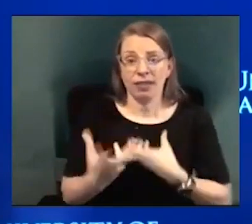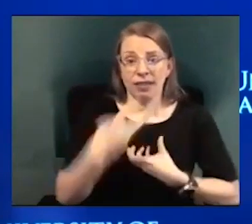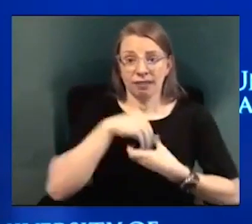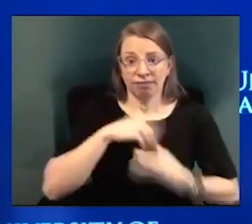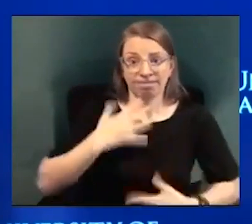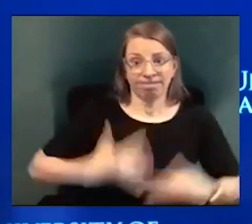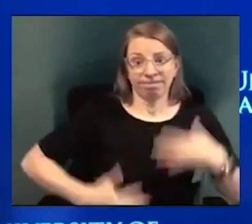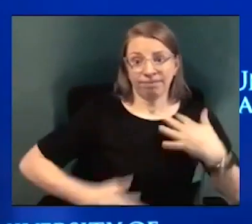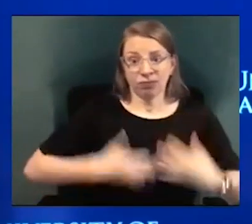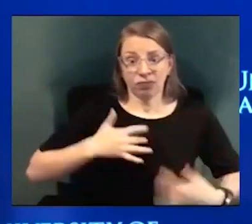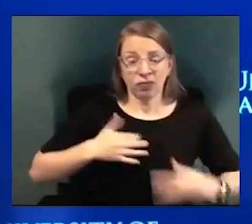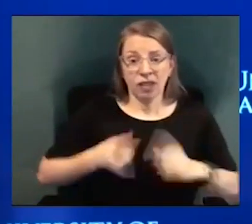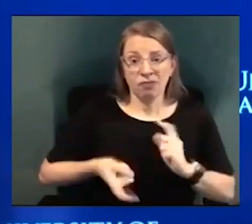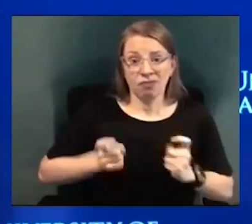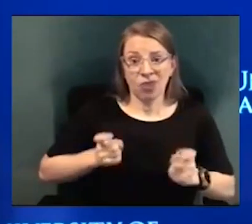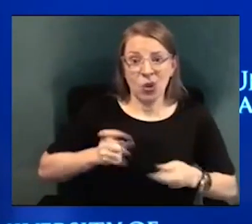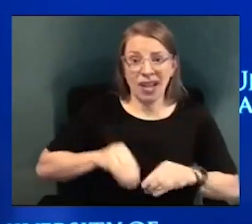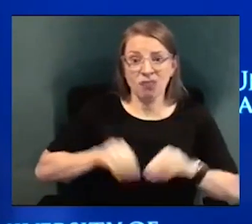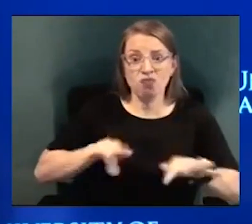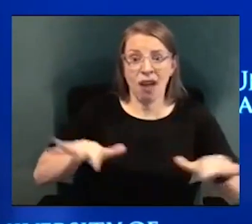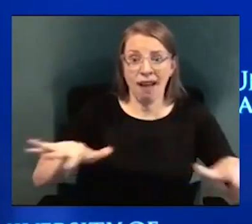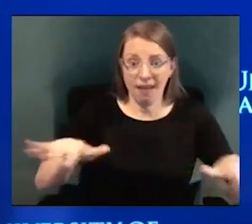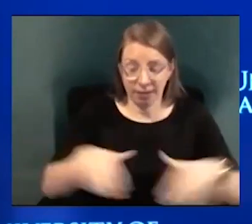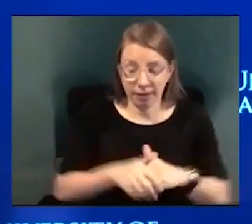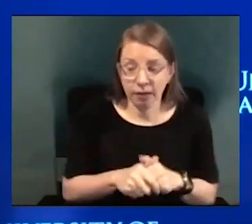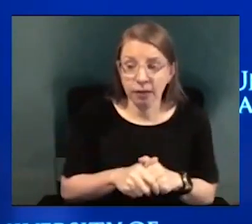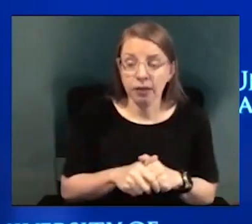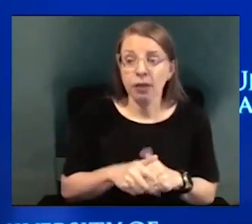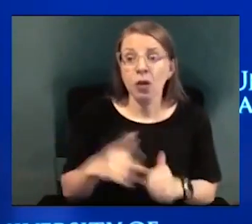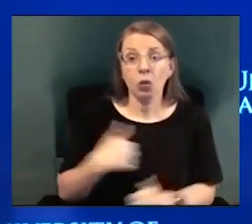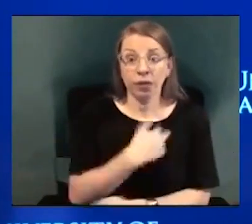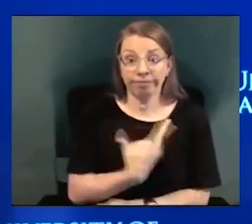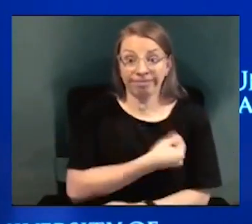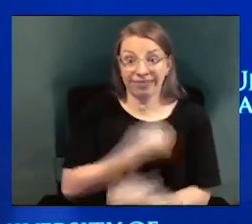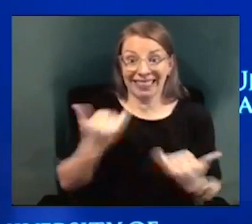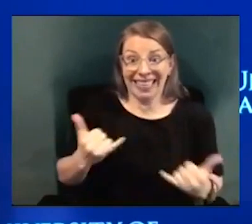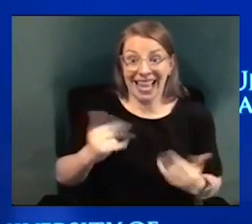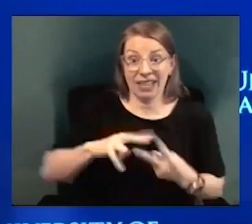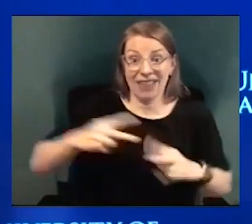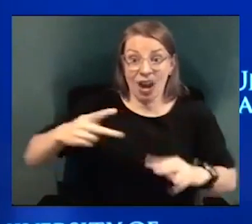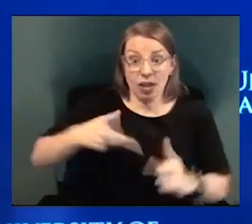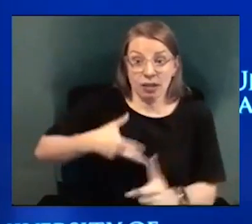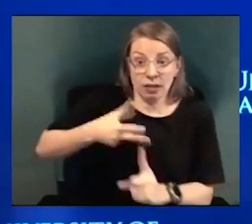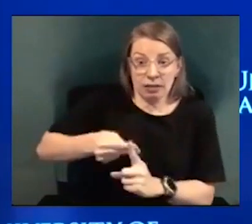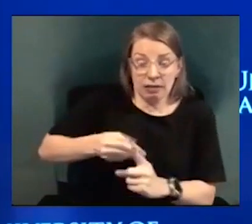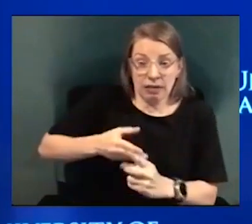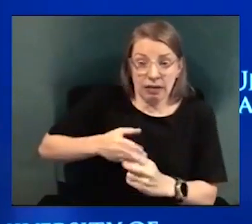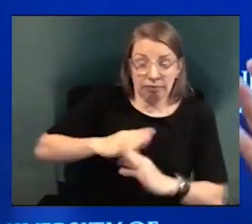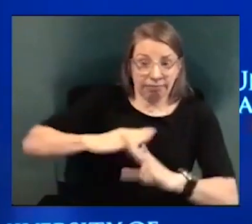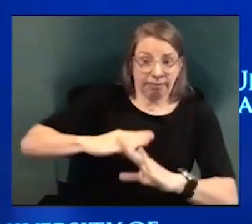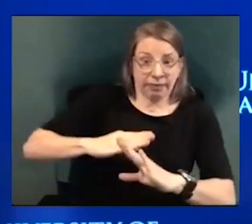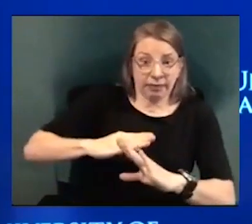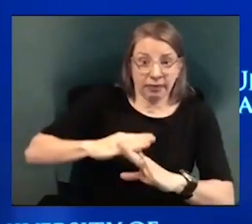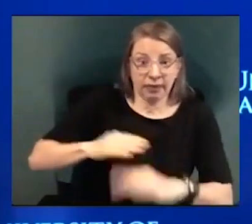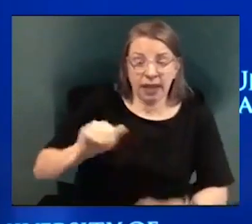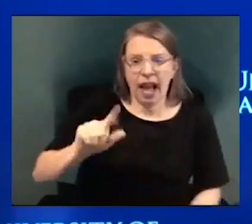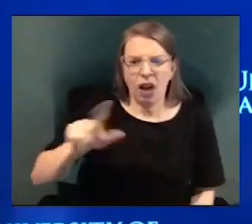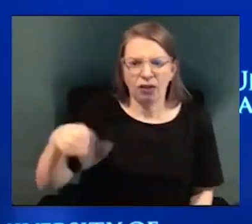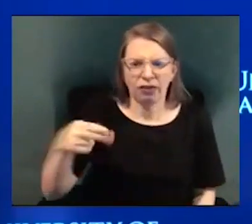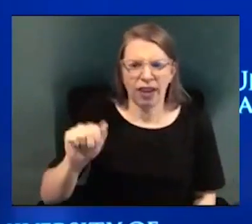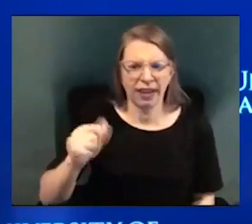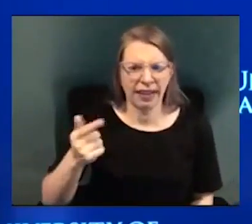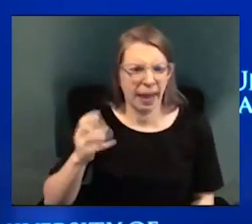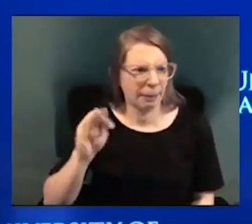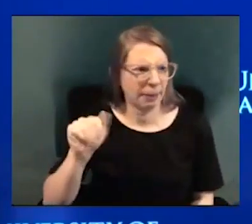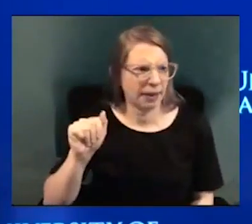Because even if we've been vaccinated against today's variants, the alpha, gamma, delta, whatever the heck the Greek alphabet is,